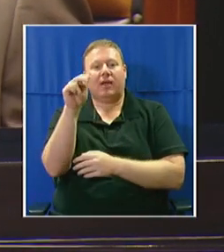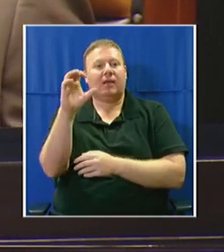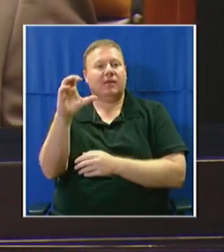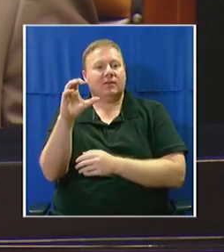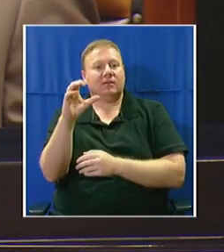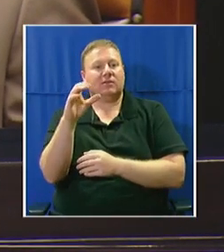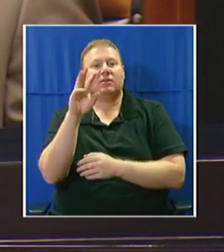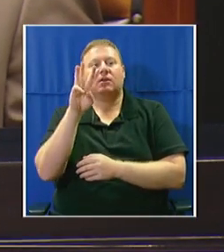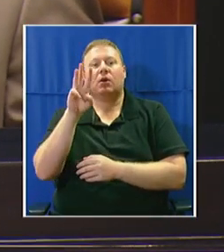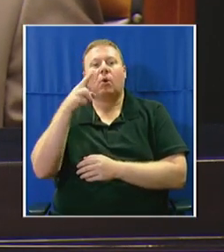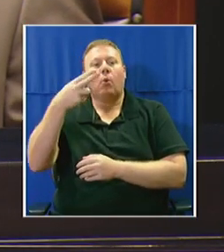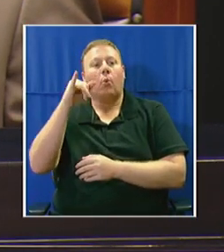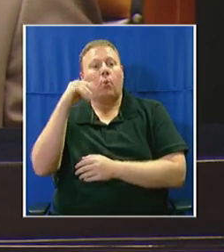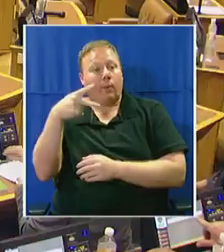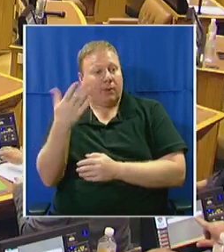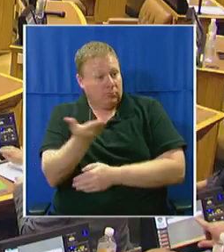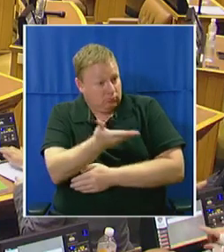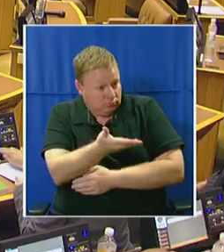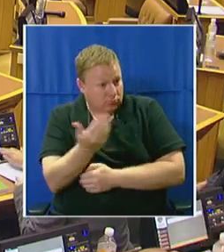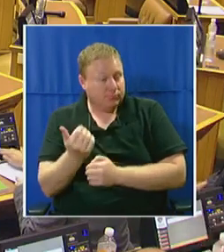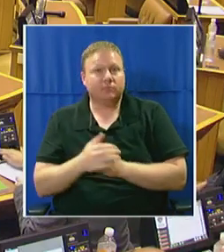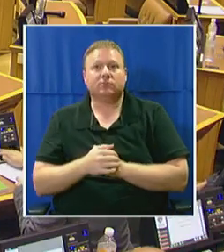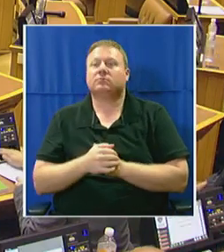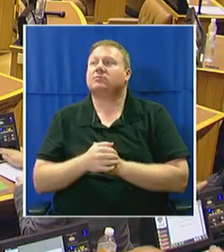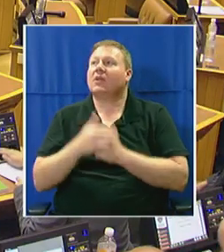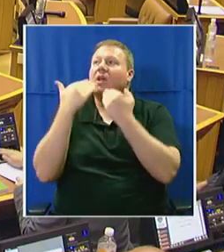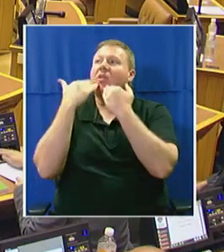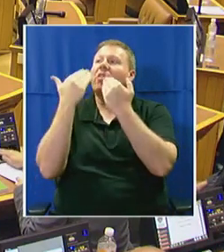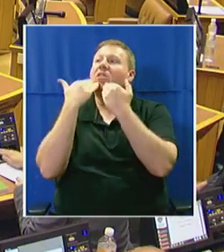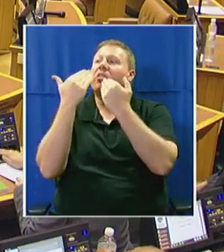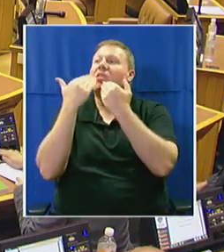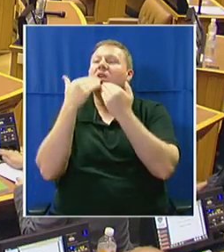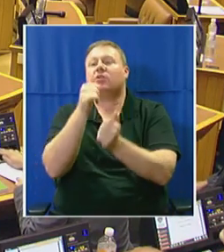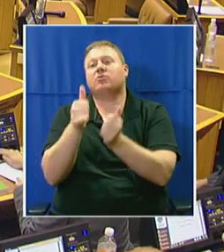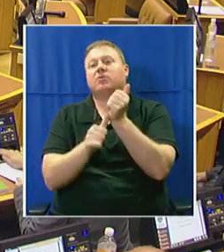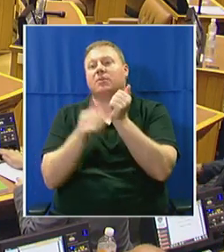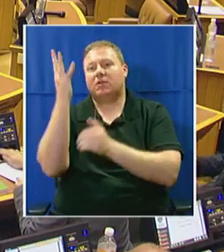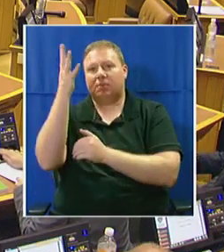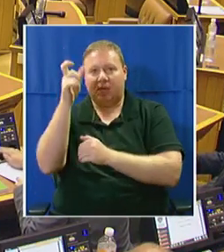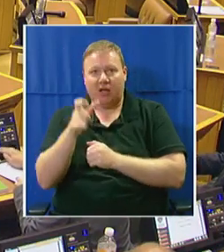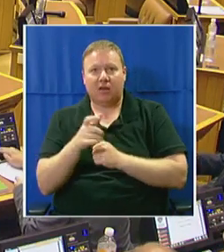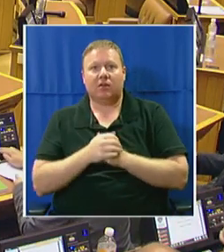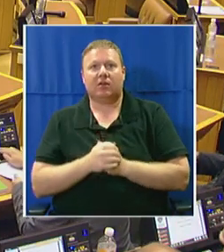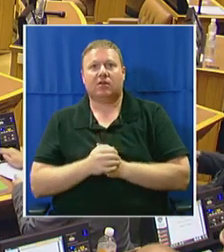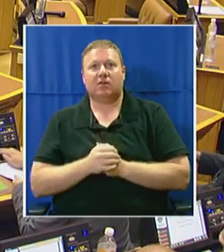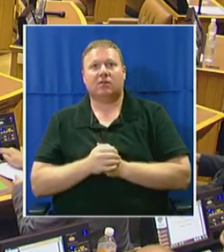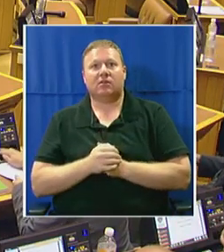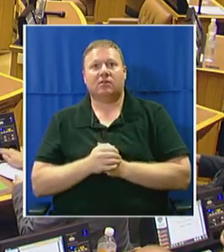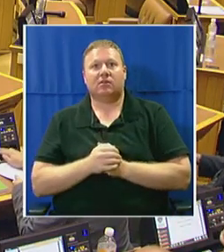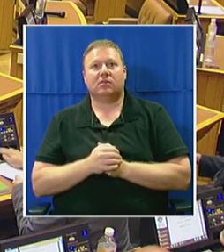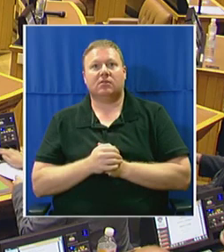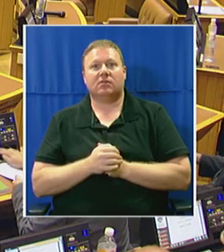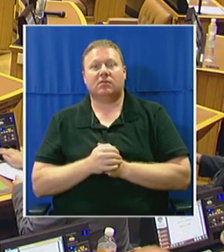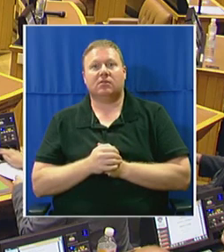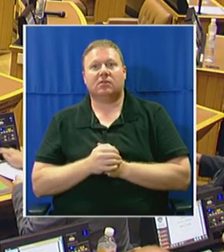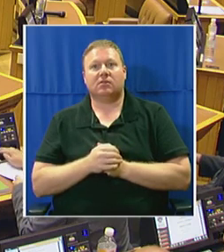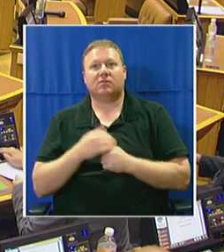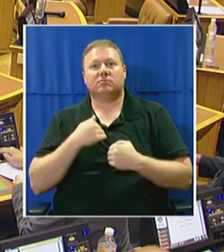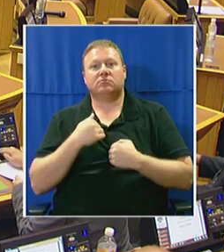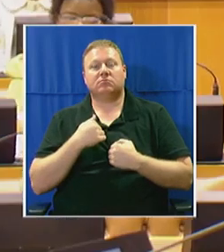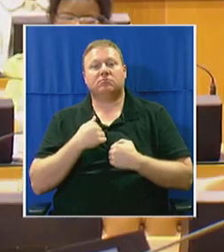Chief we thank you very much honorable Deputy speaker Deputy speaker and the members of this house I